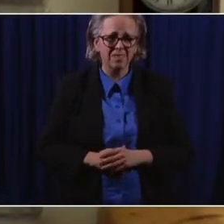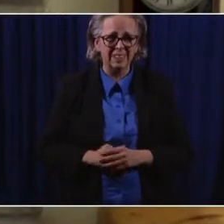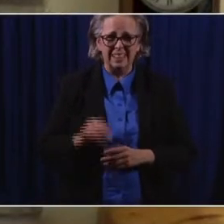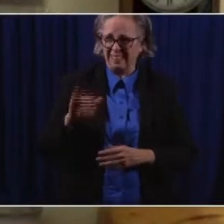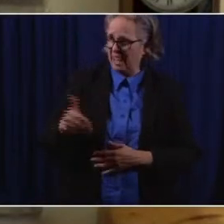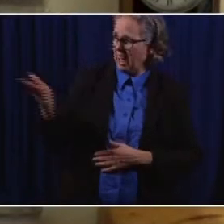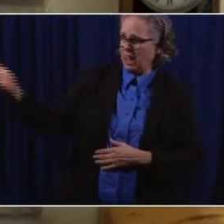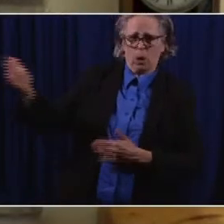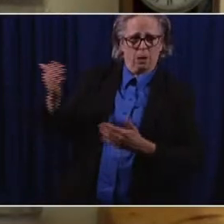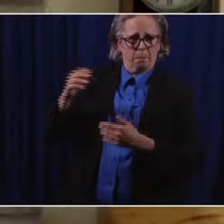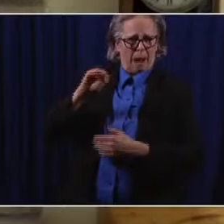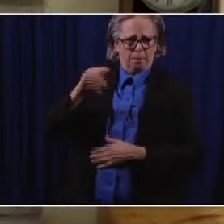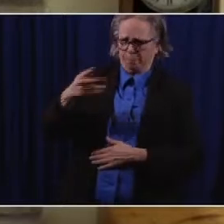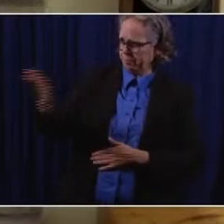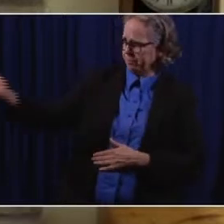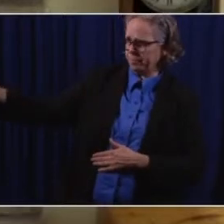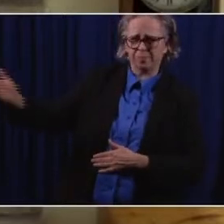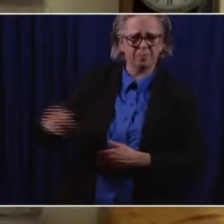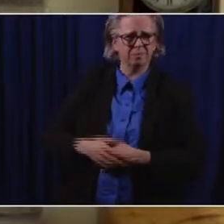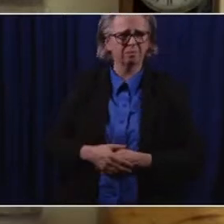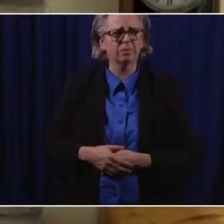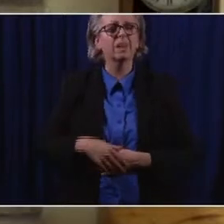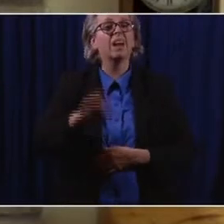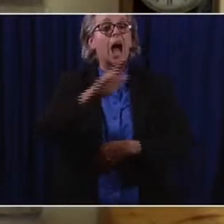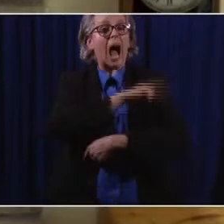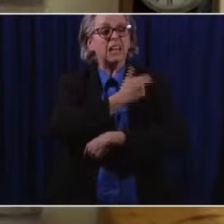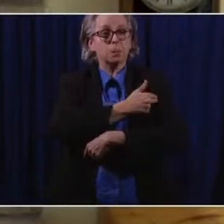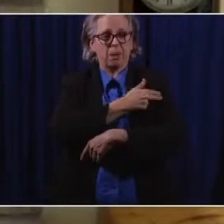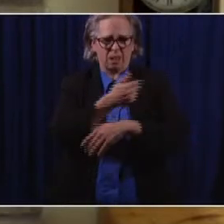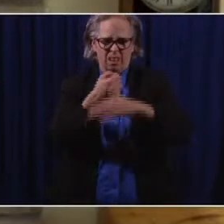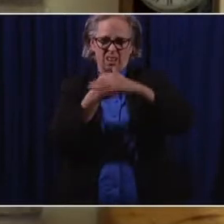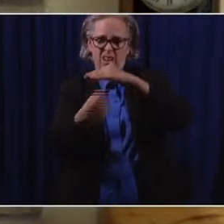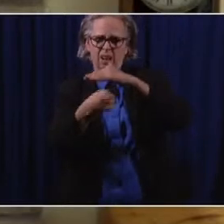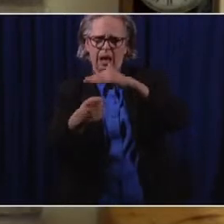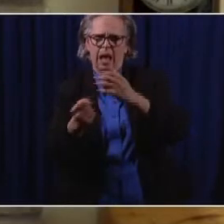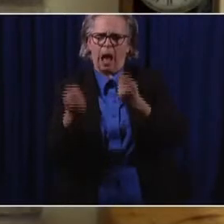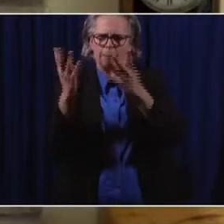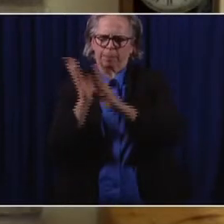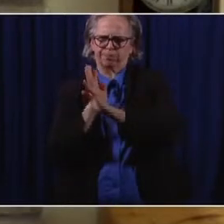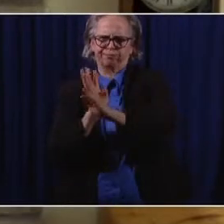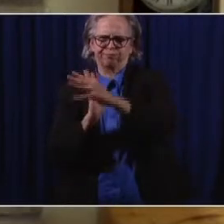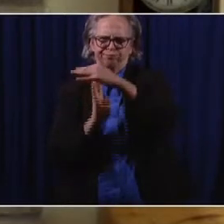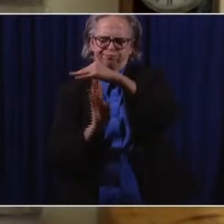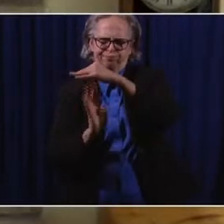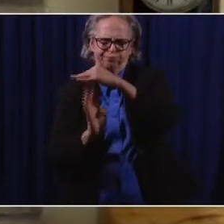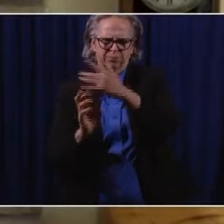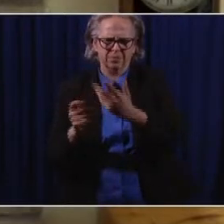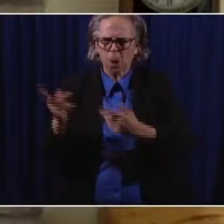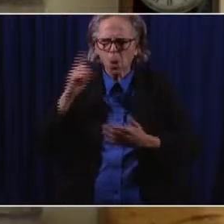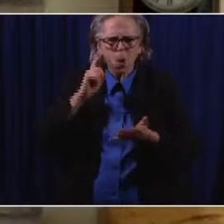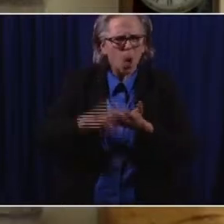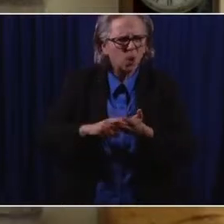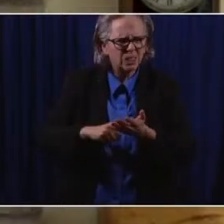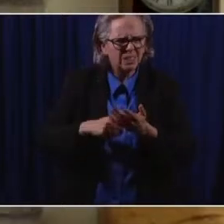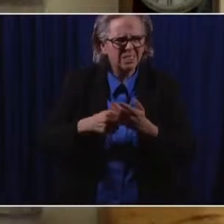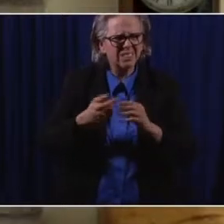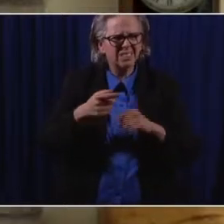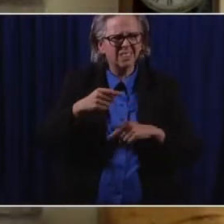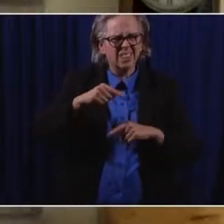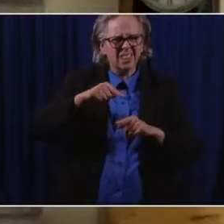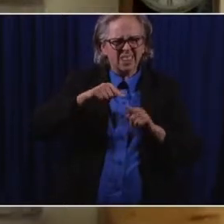of hospital admissions, and you can start to see a trend. This starts over here in